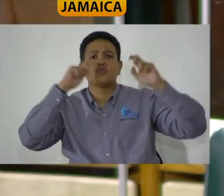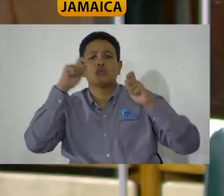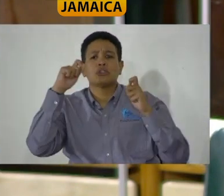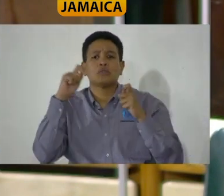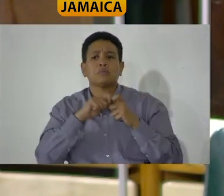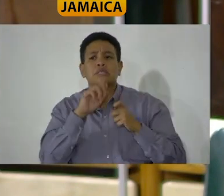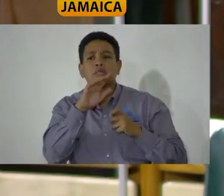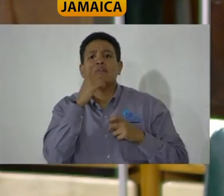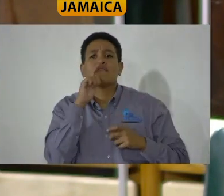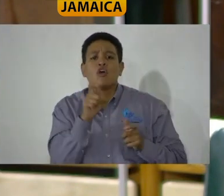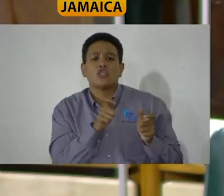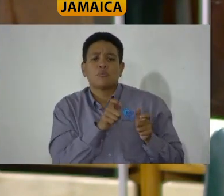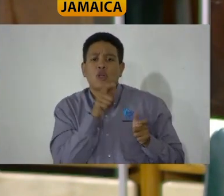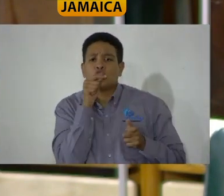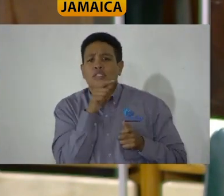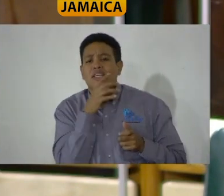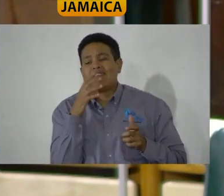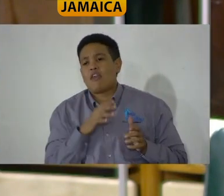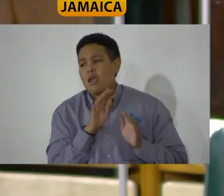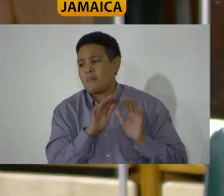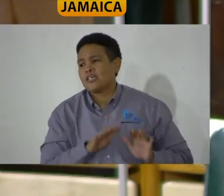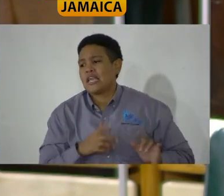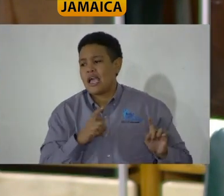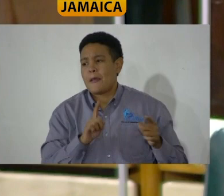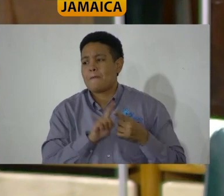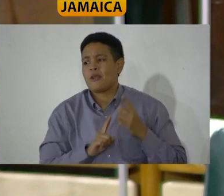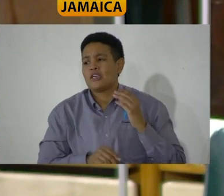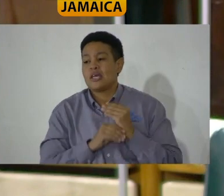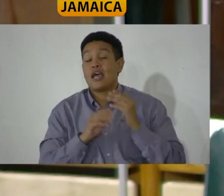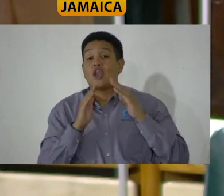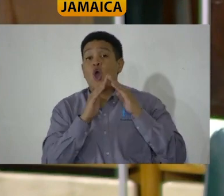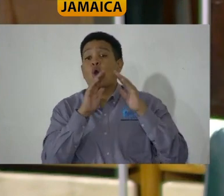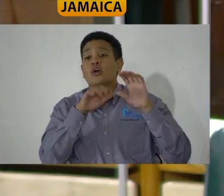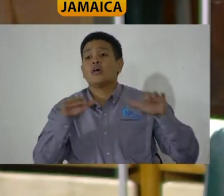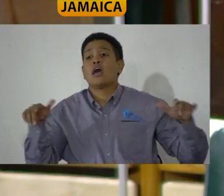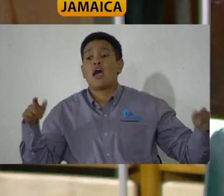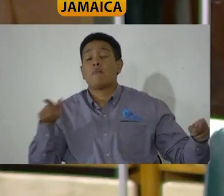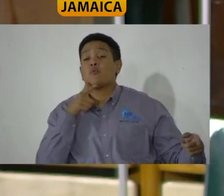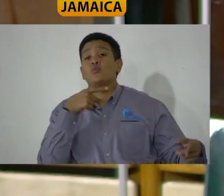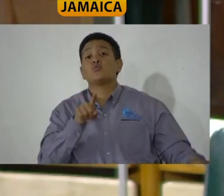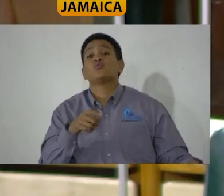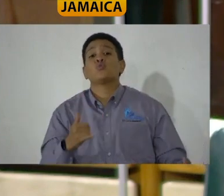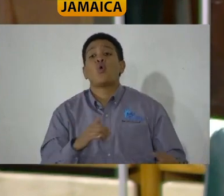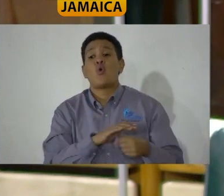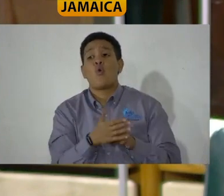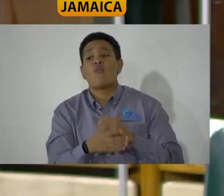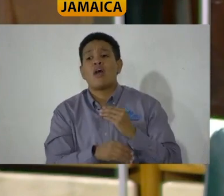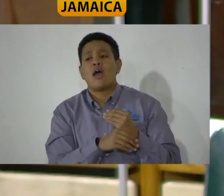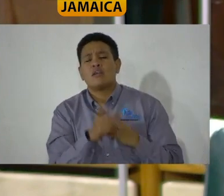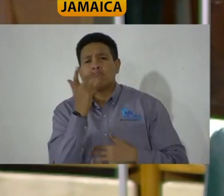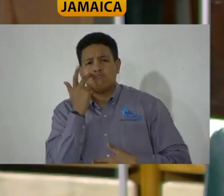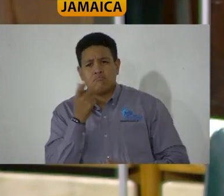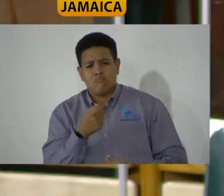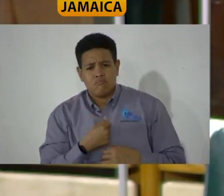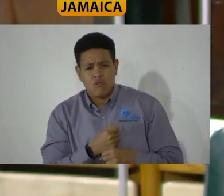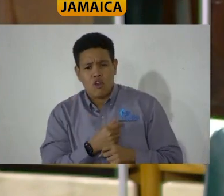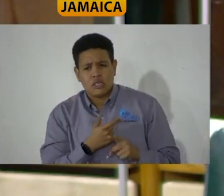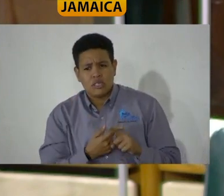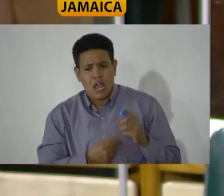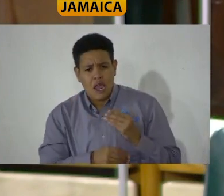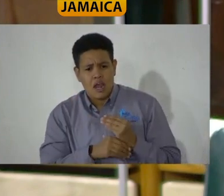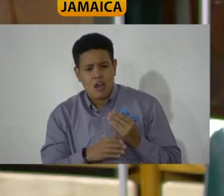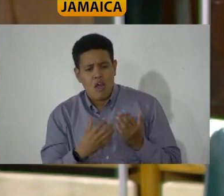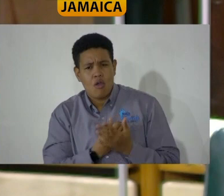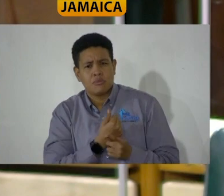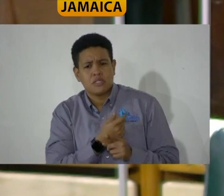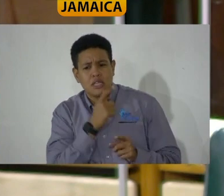particularly for the small chicken farmers and the householders who during this pandemic have seen this production opportunity